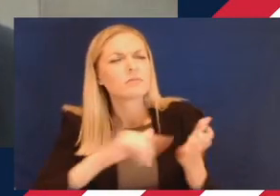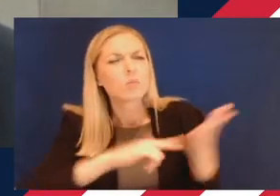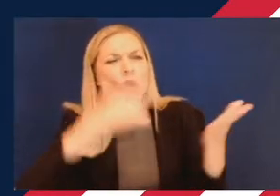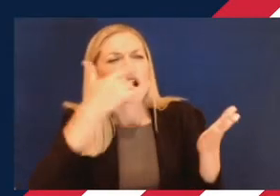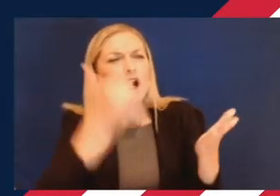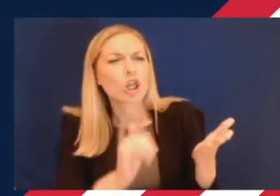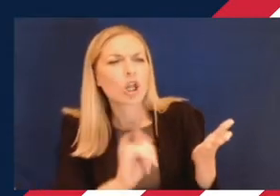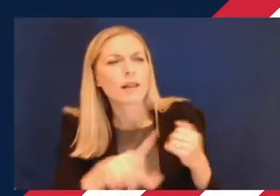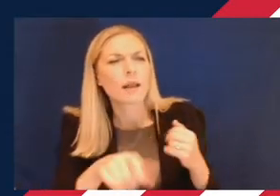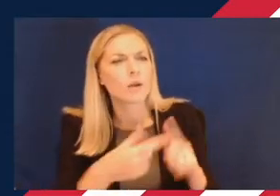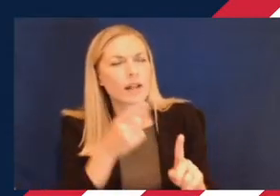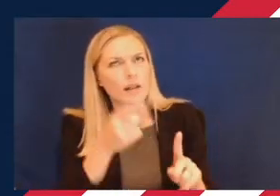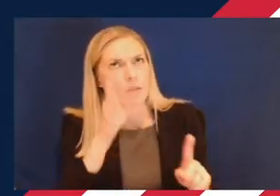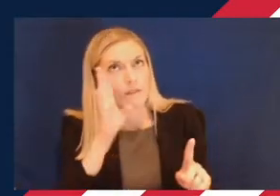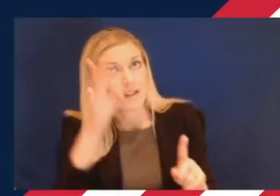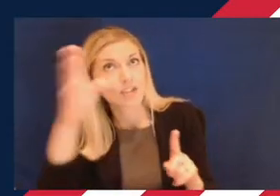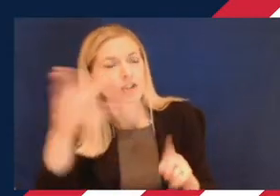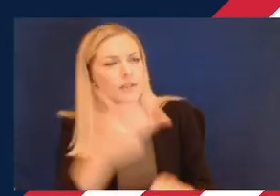vaccine?